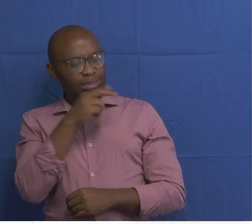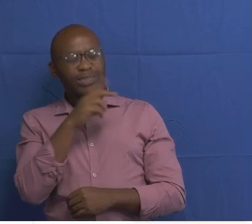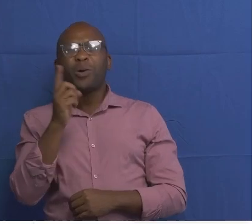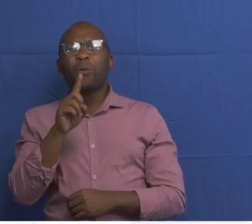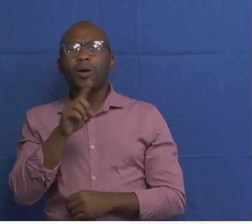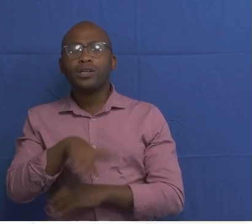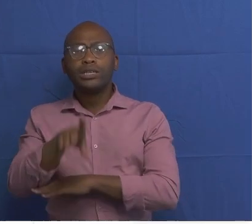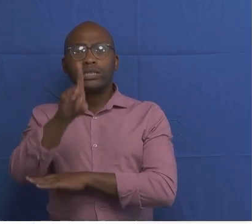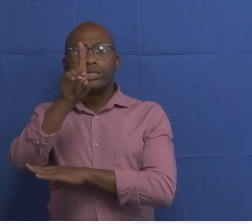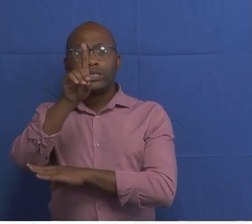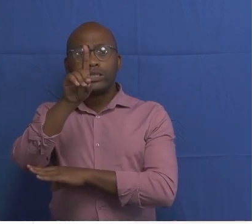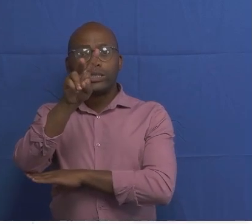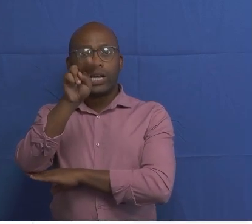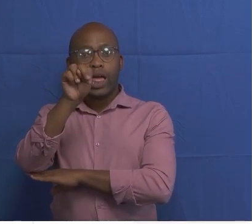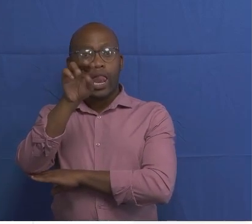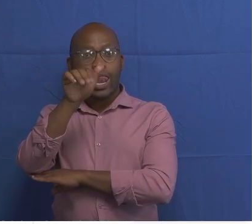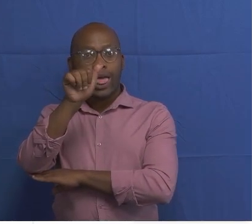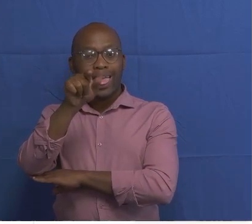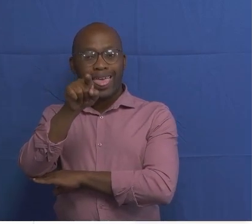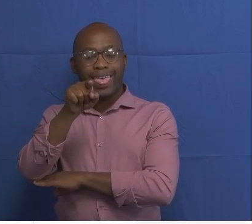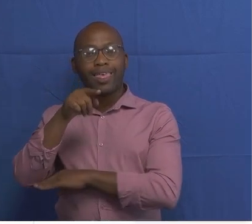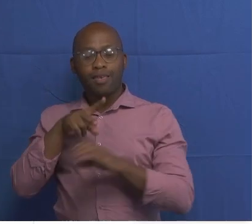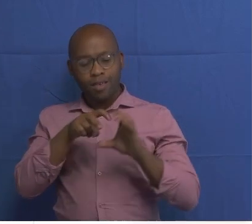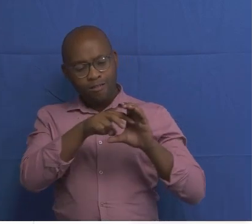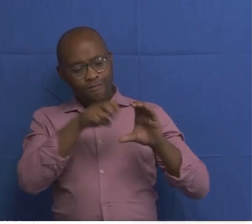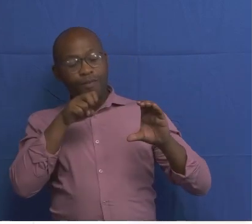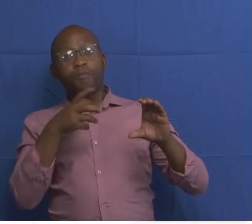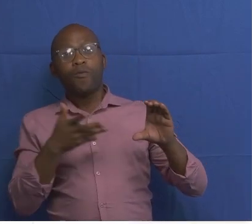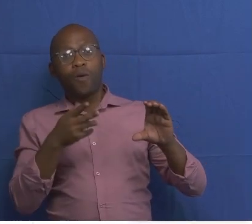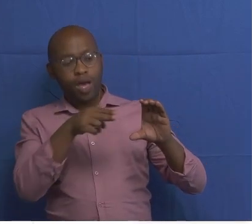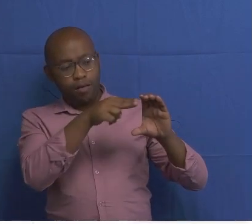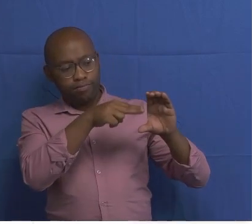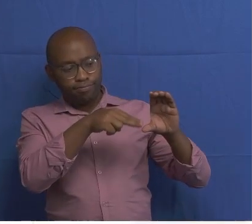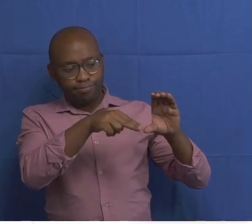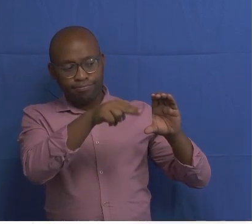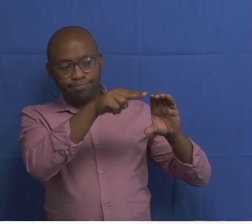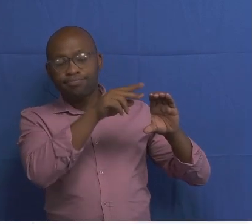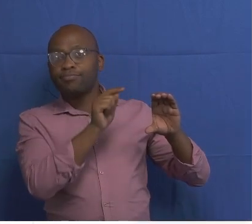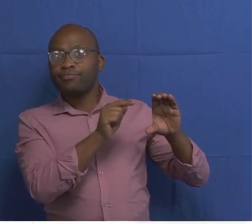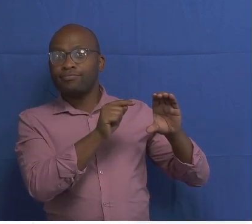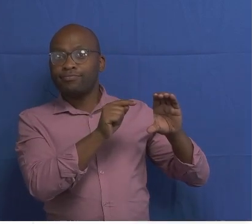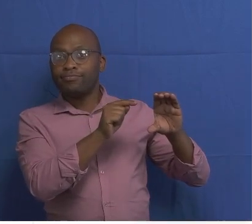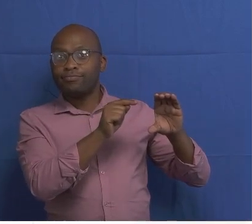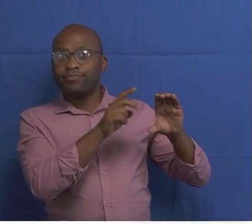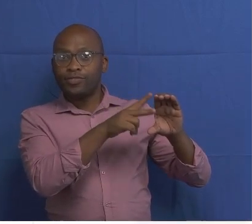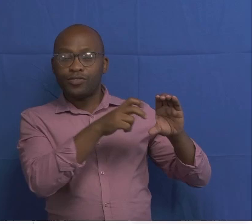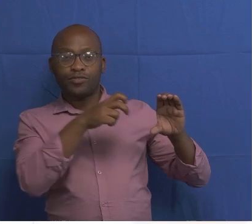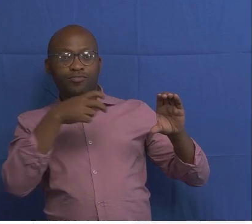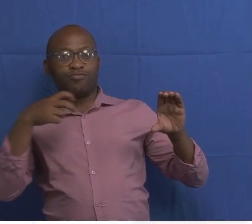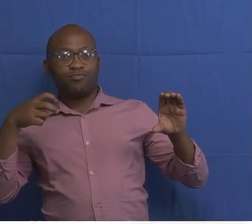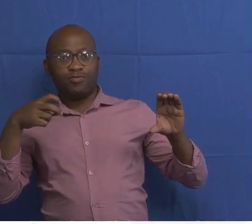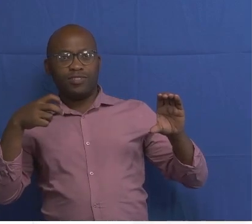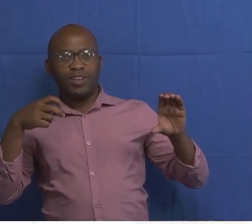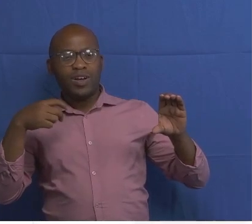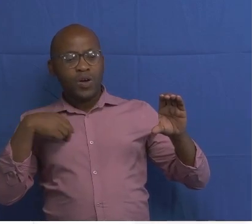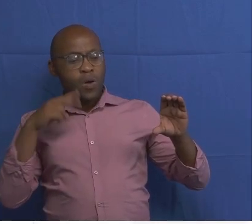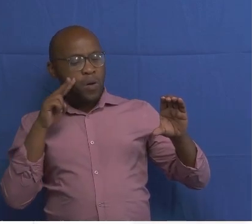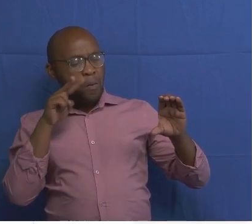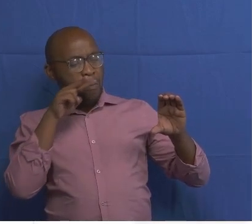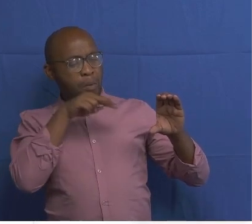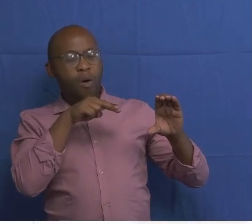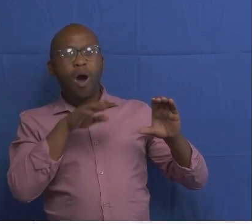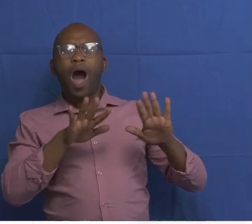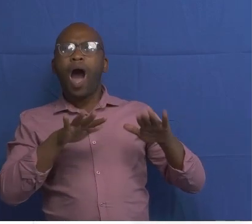found inside the nucleus. So initially, DNA is found in the form of chromatin, or